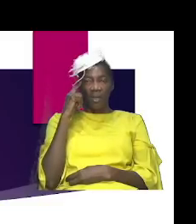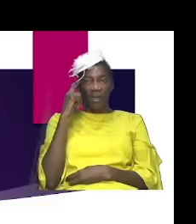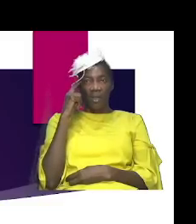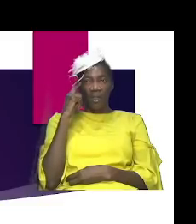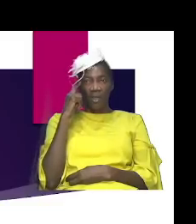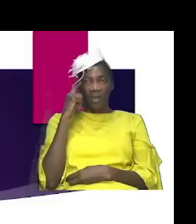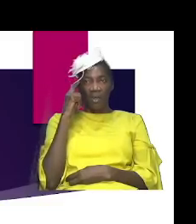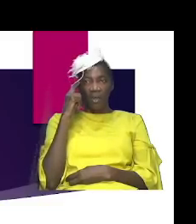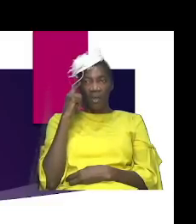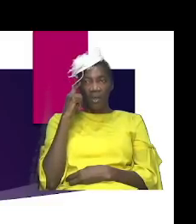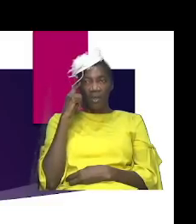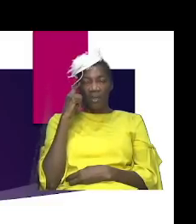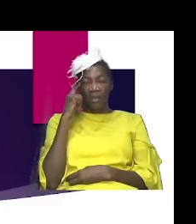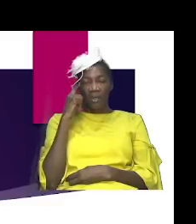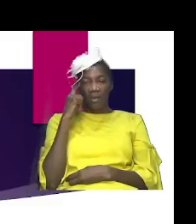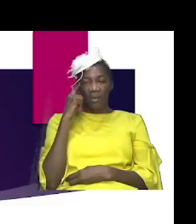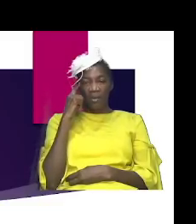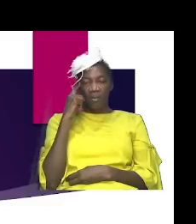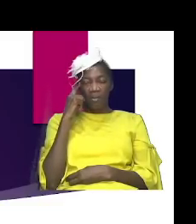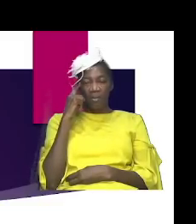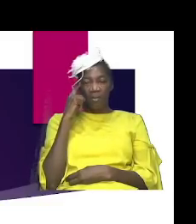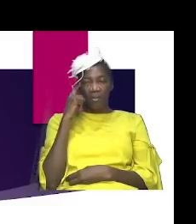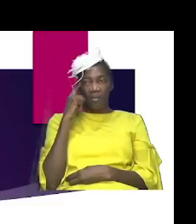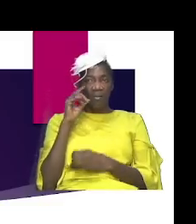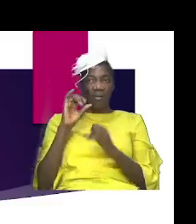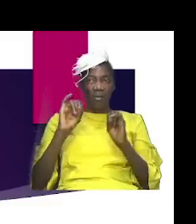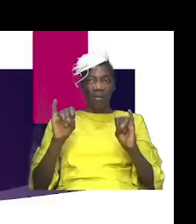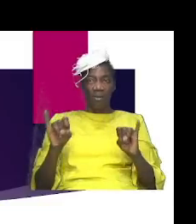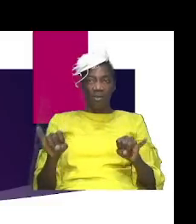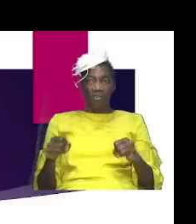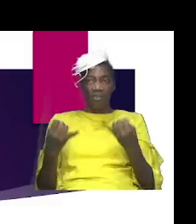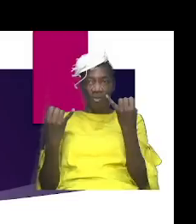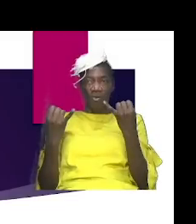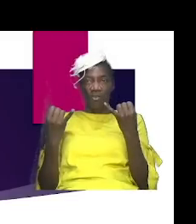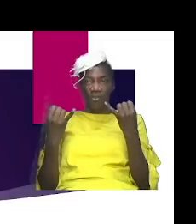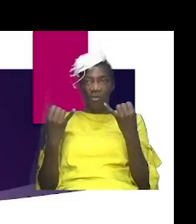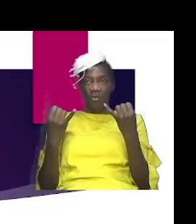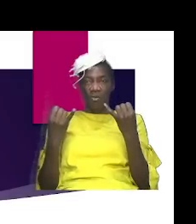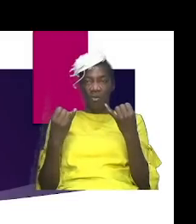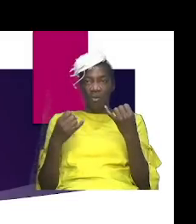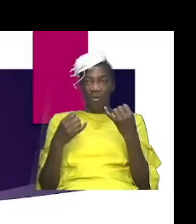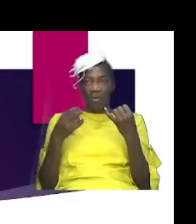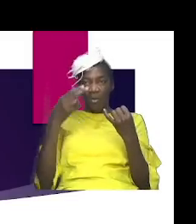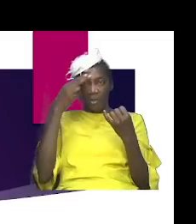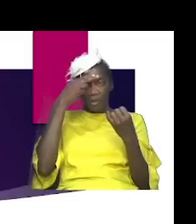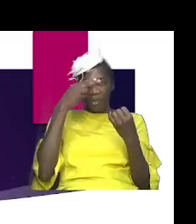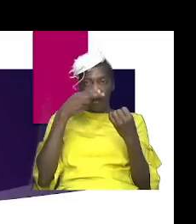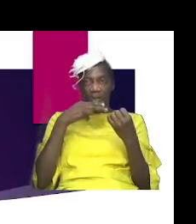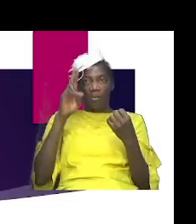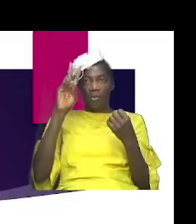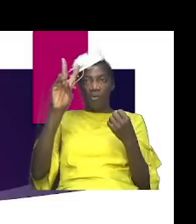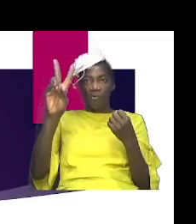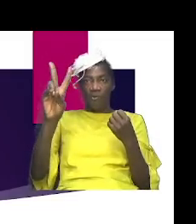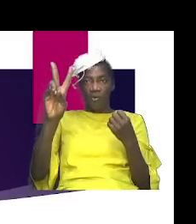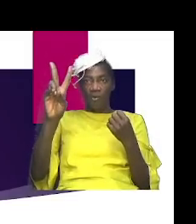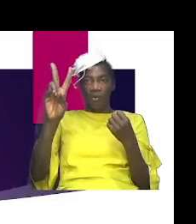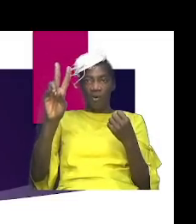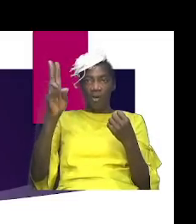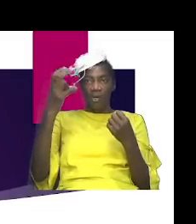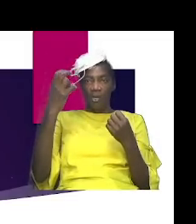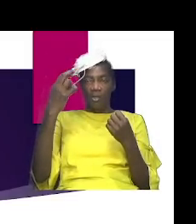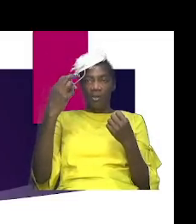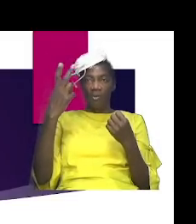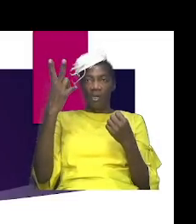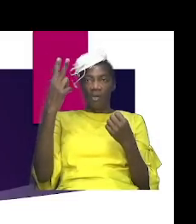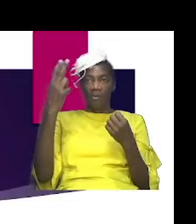intentions will be judged. Hebrews 4 verses 12 to 13. We're not even going to turn to it now. But it is here